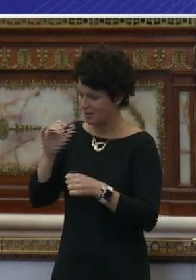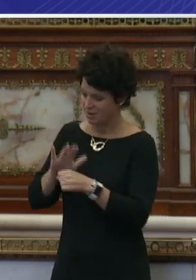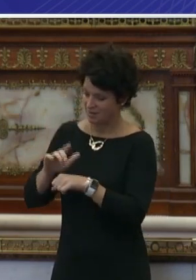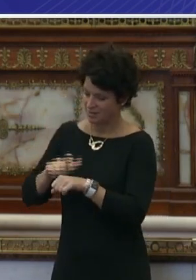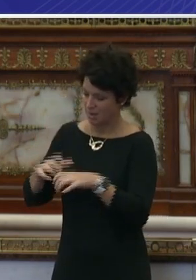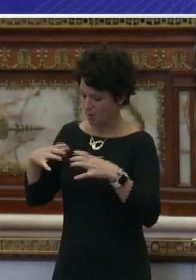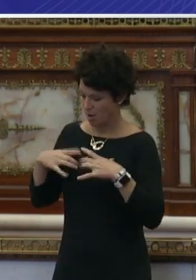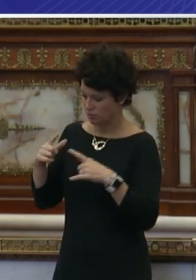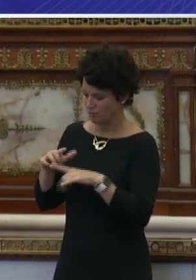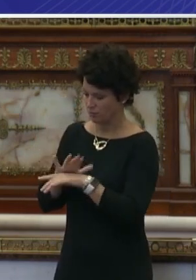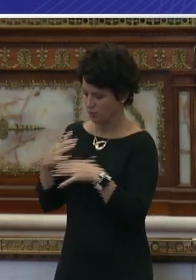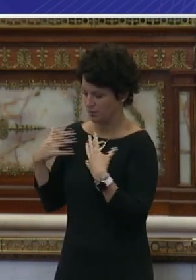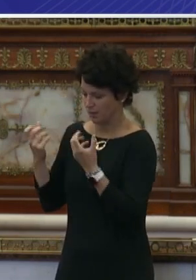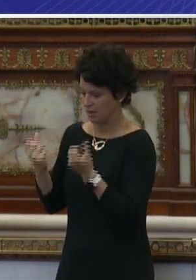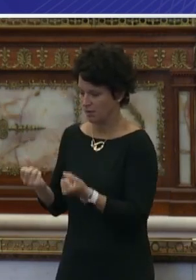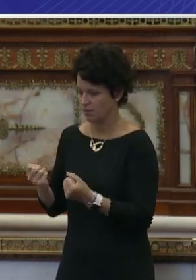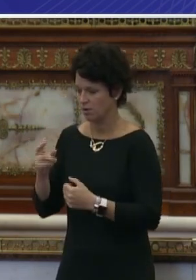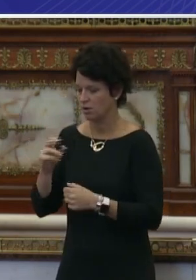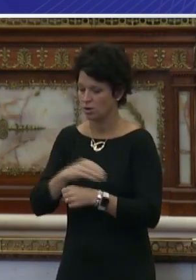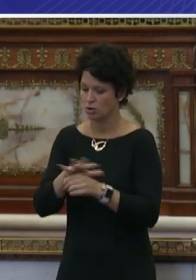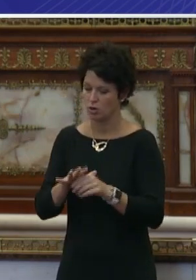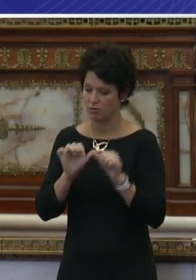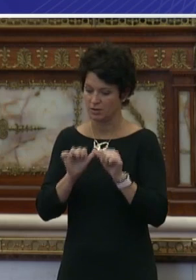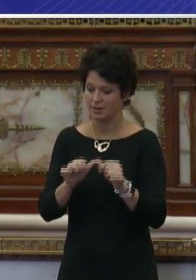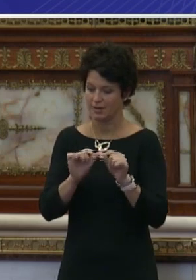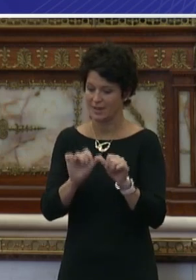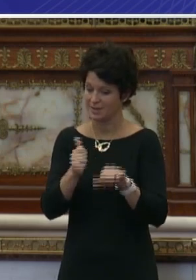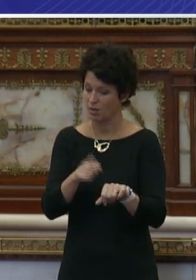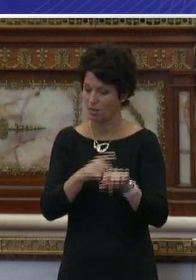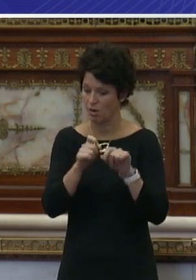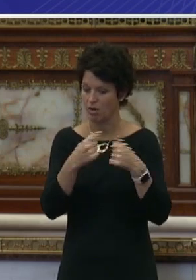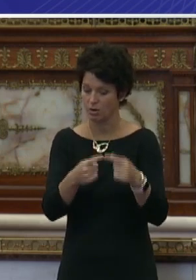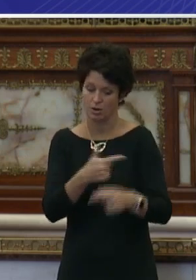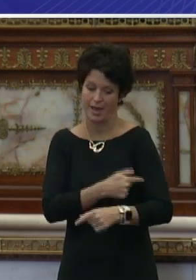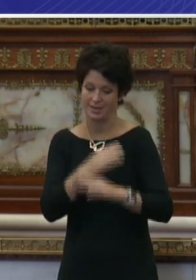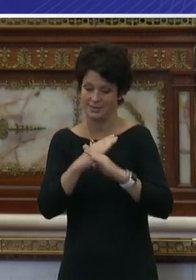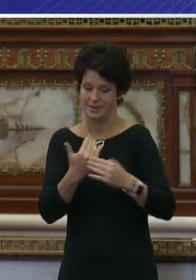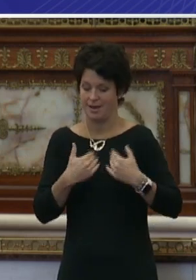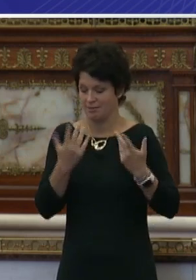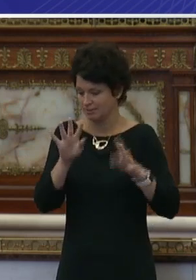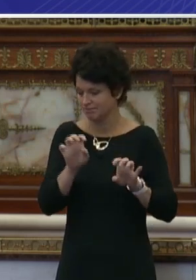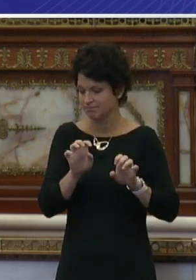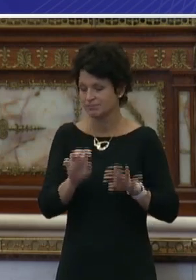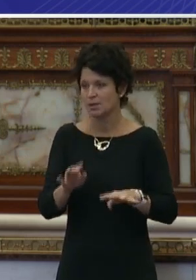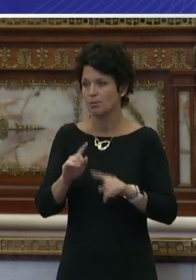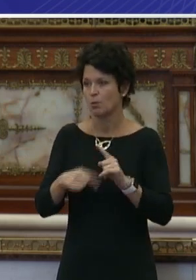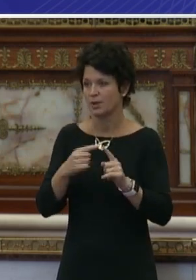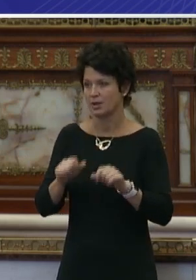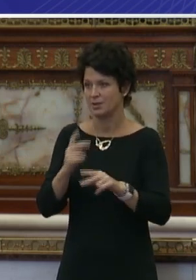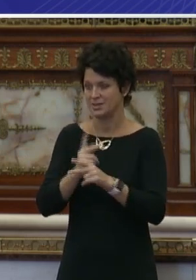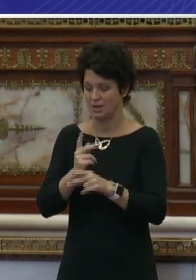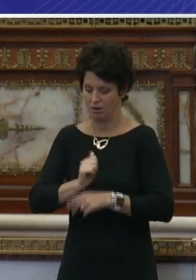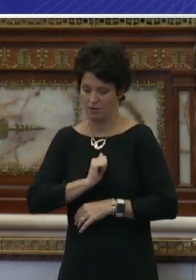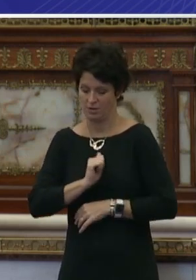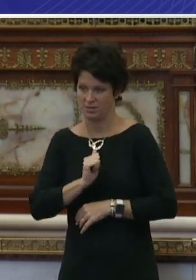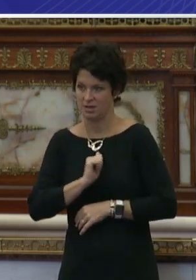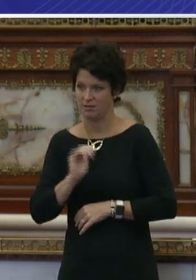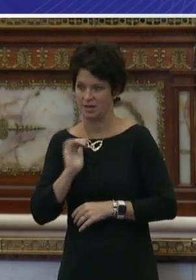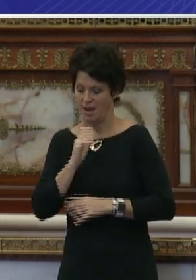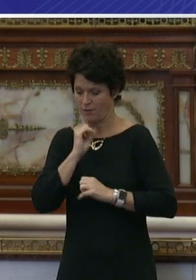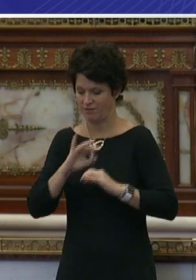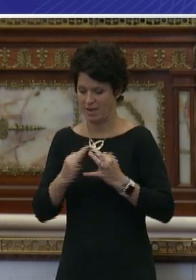recover. None of us know how long COVID-19 will last or when there will be a vaccine. We want to know we'll be able to take care for ourselves and our